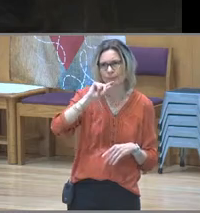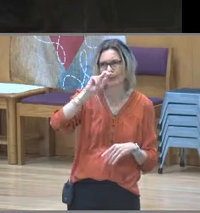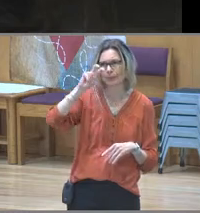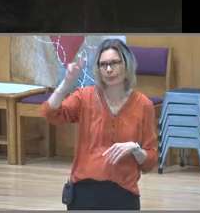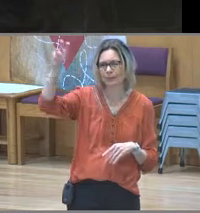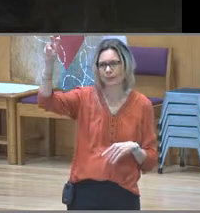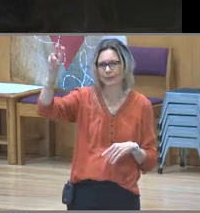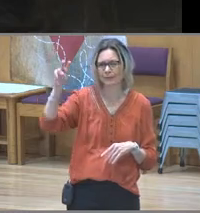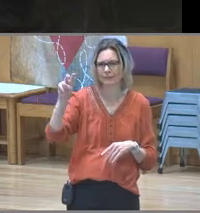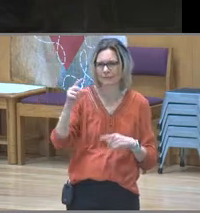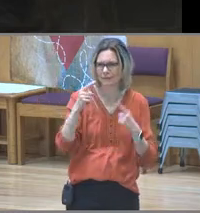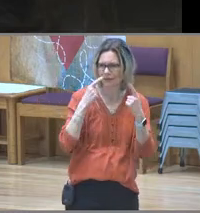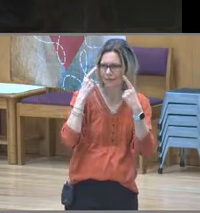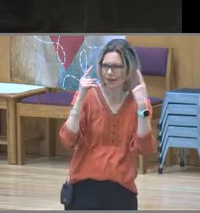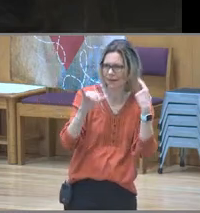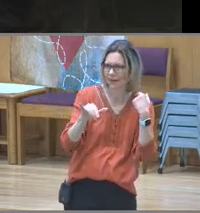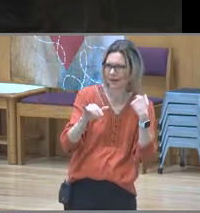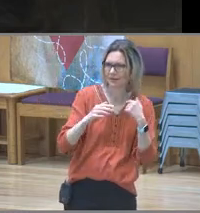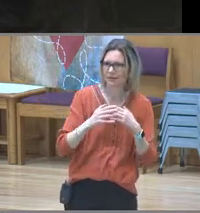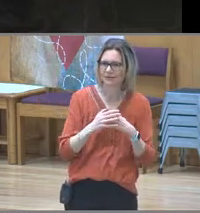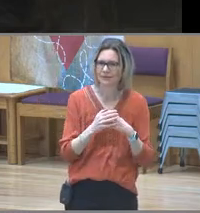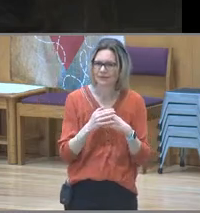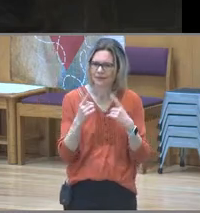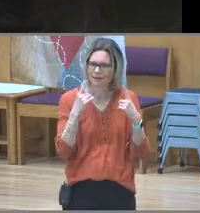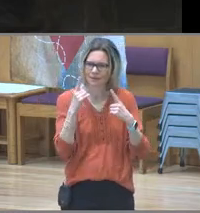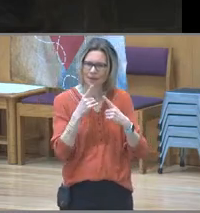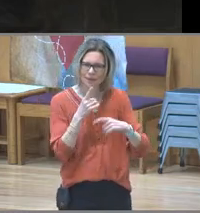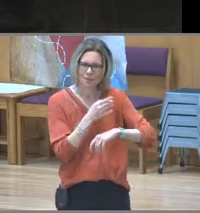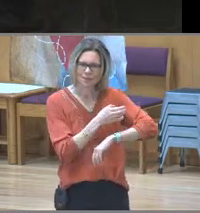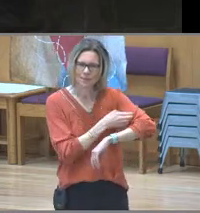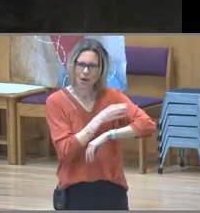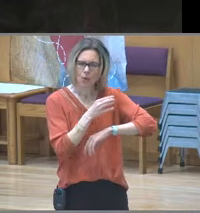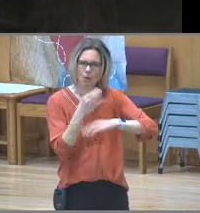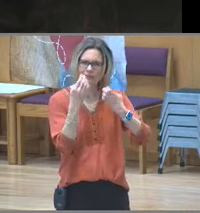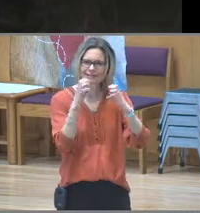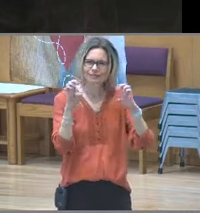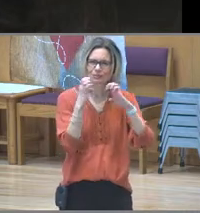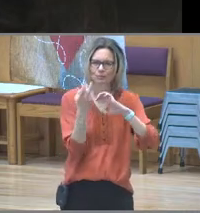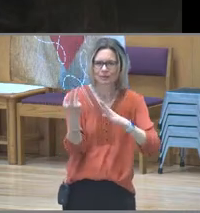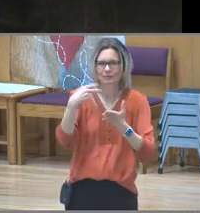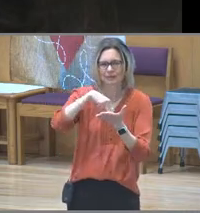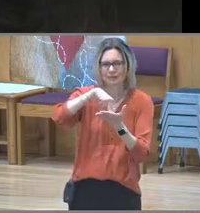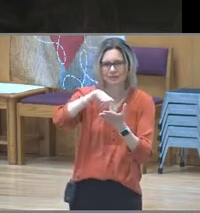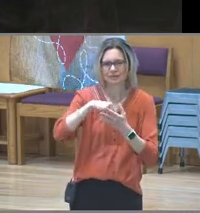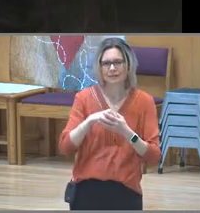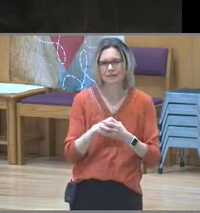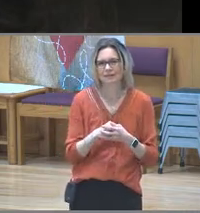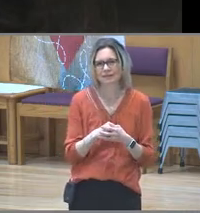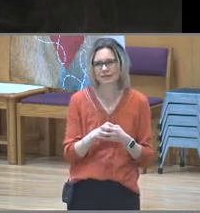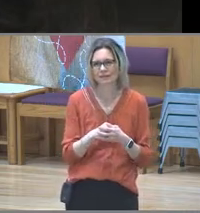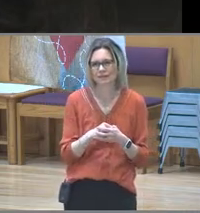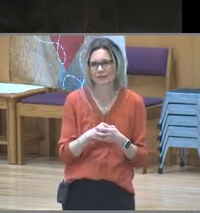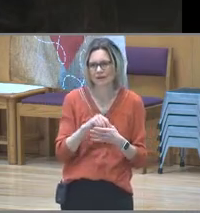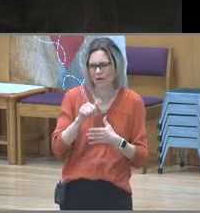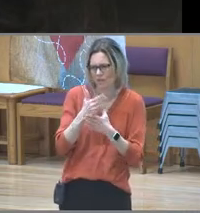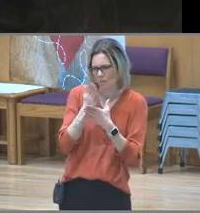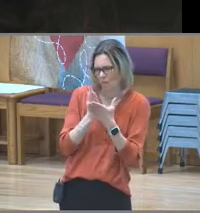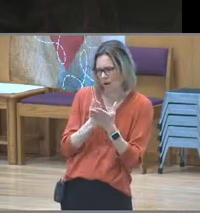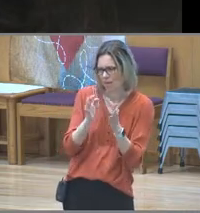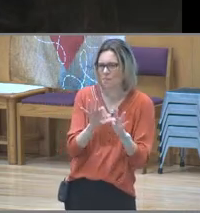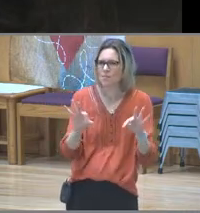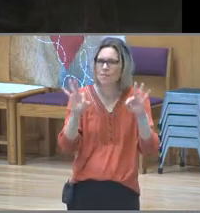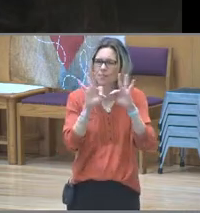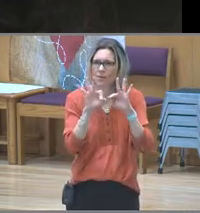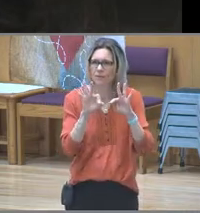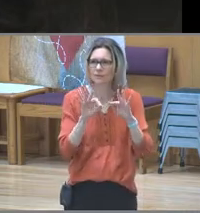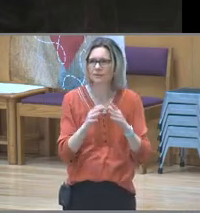Think about that, and think about the power of Easter and resurrection. The other piece that is important is the